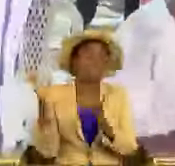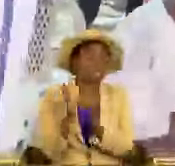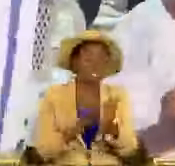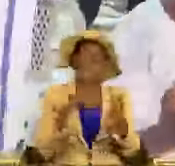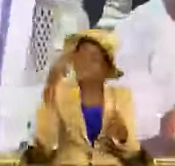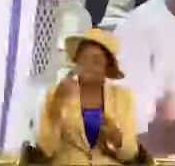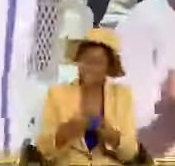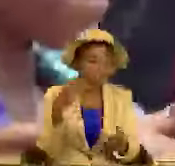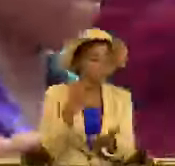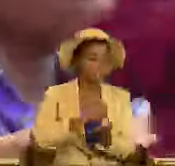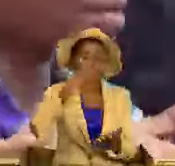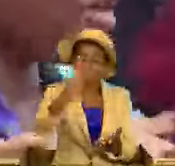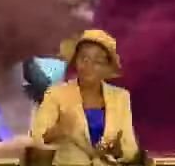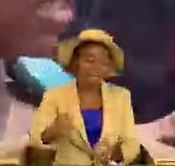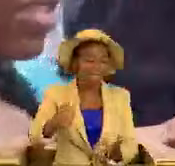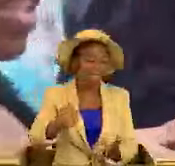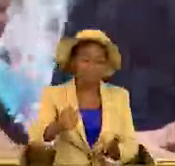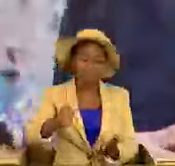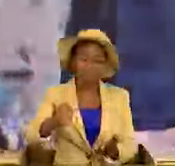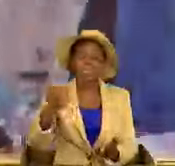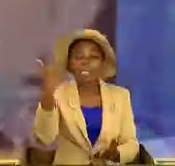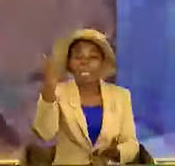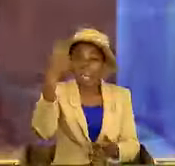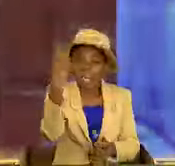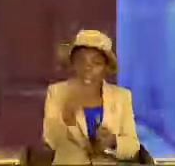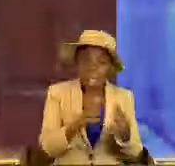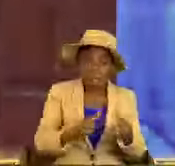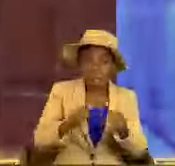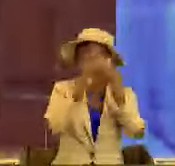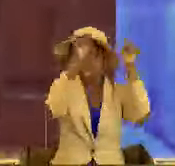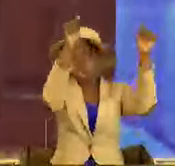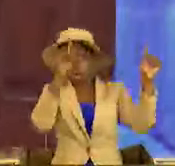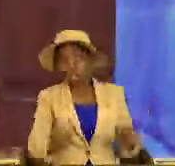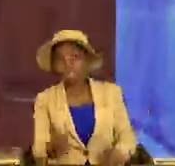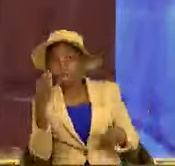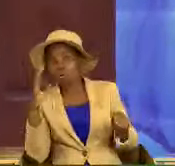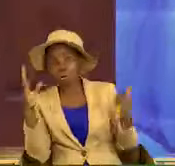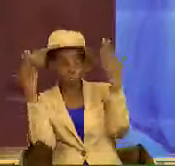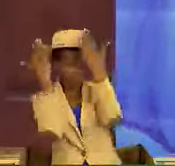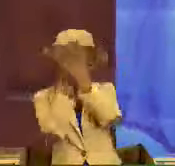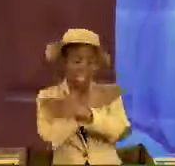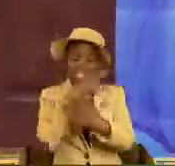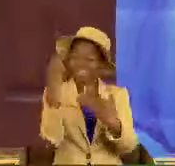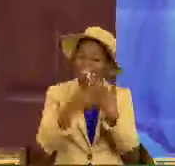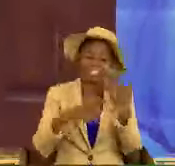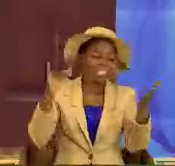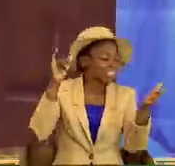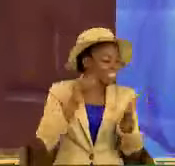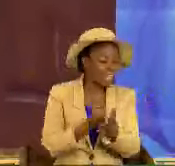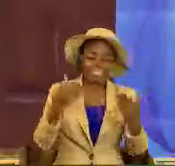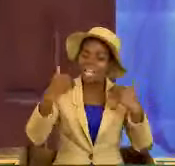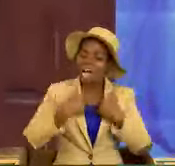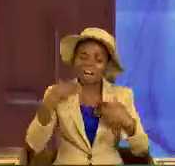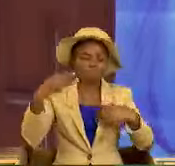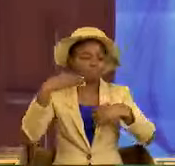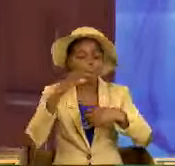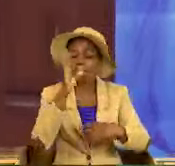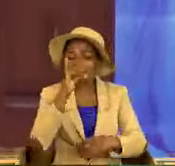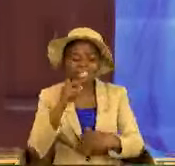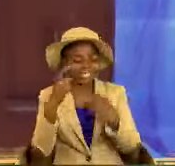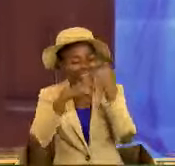of Jesus every altar of Darkness that has been stealing from